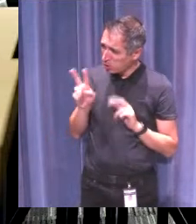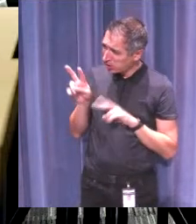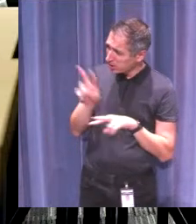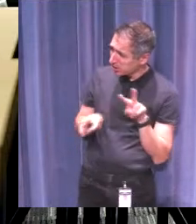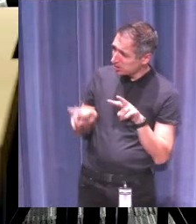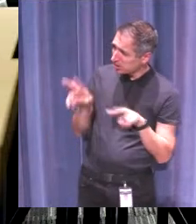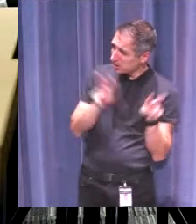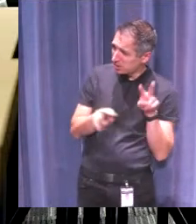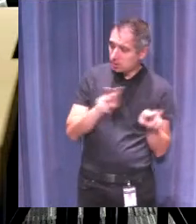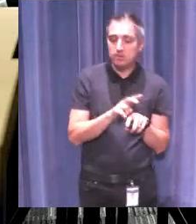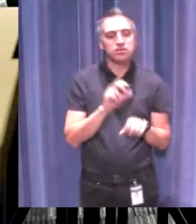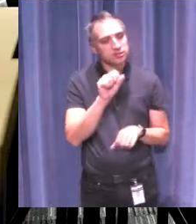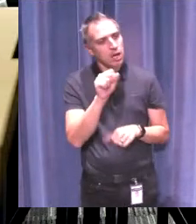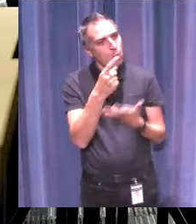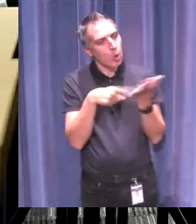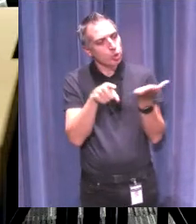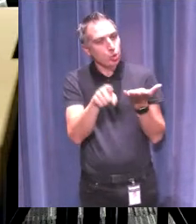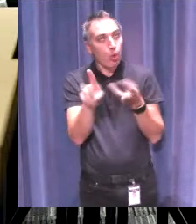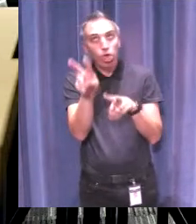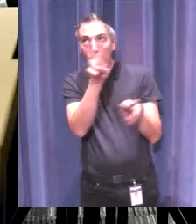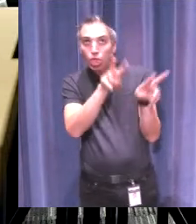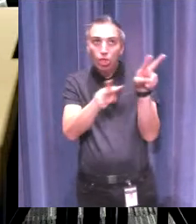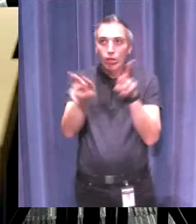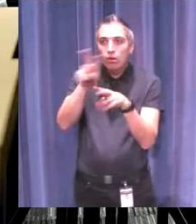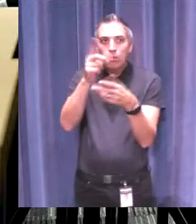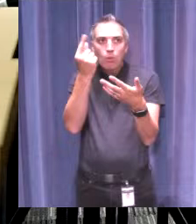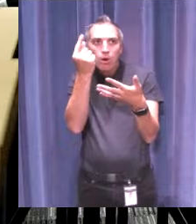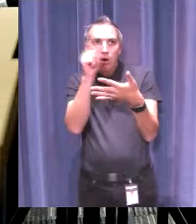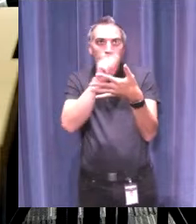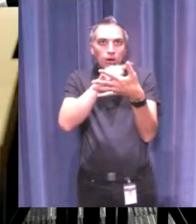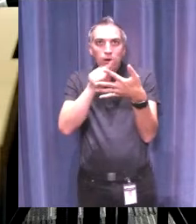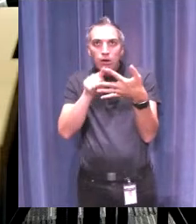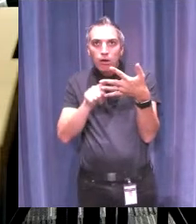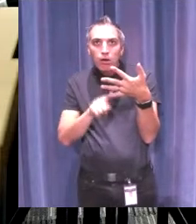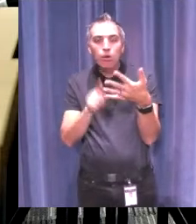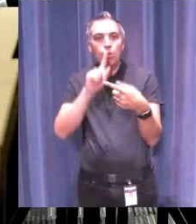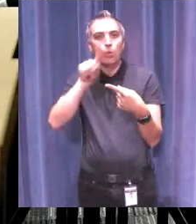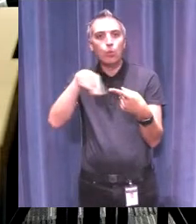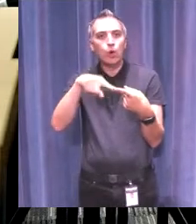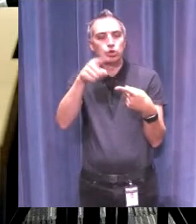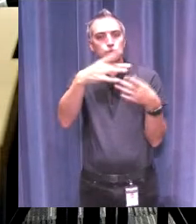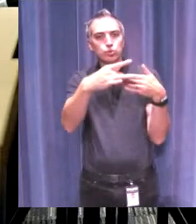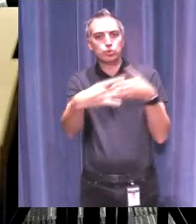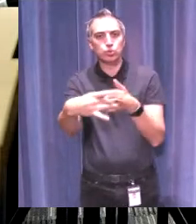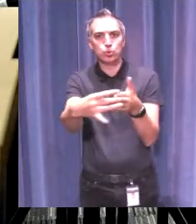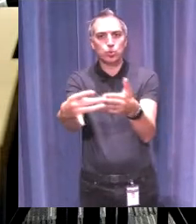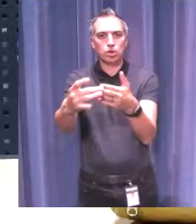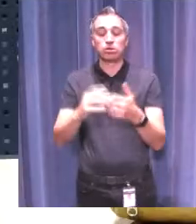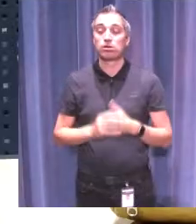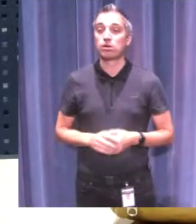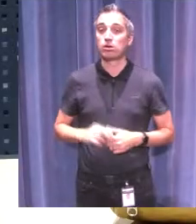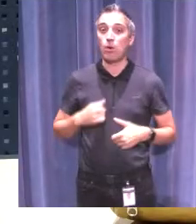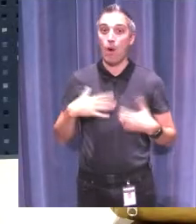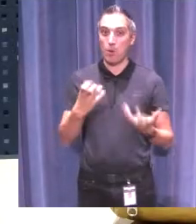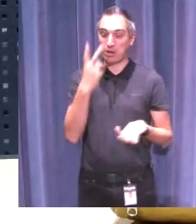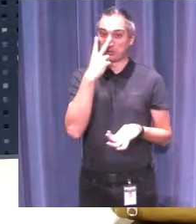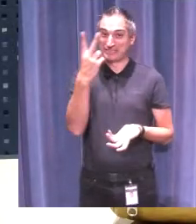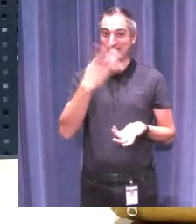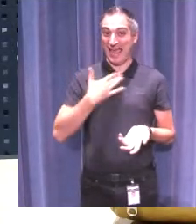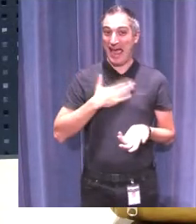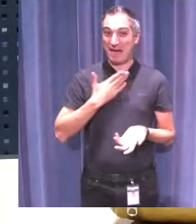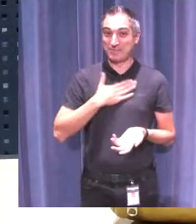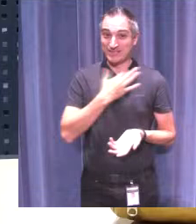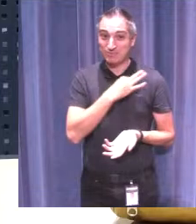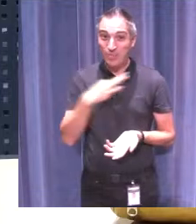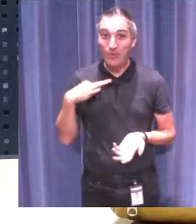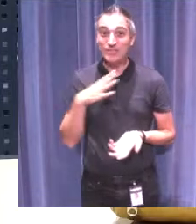Okay. you're looking for is when you tour the campus? I would like to see happy employees and